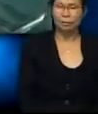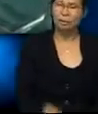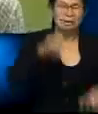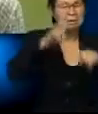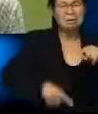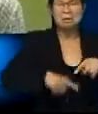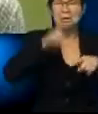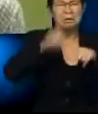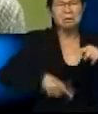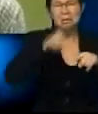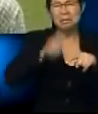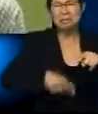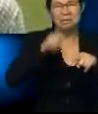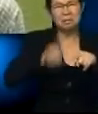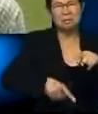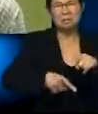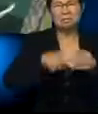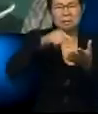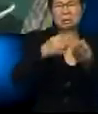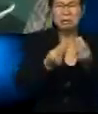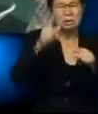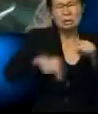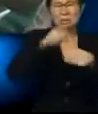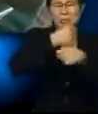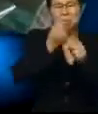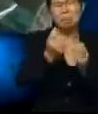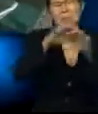Oops, I cannot shape it into a ball with this soil.